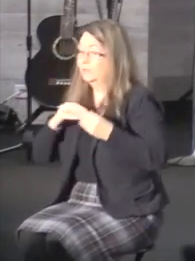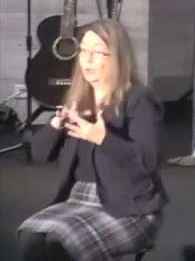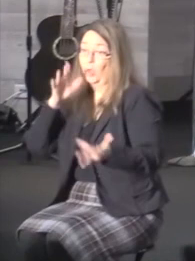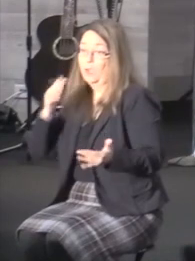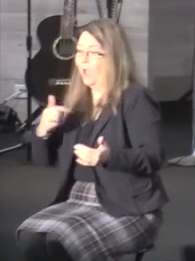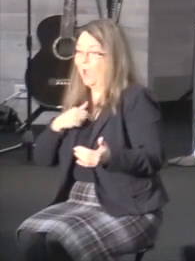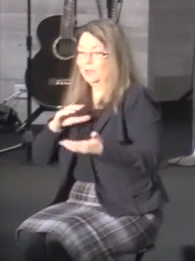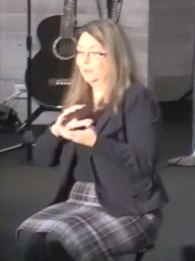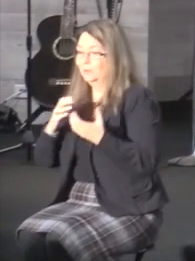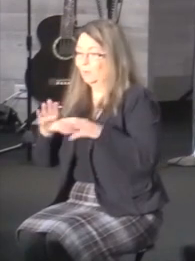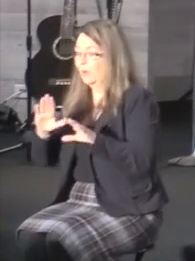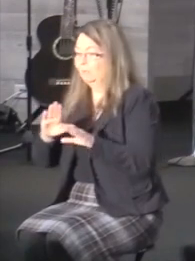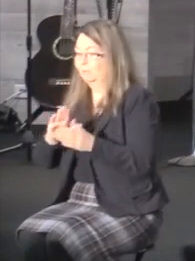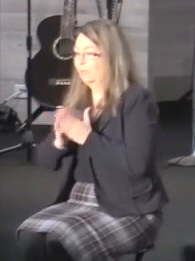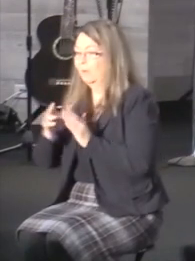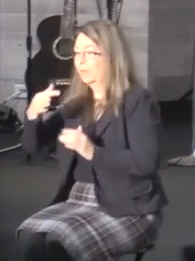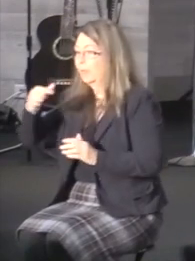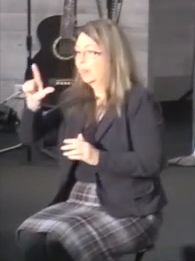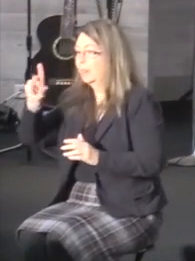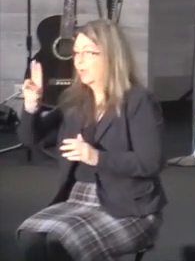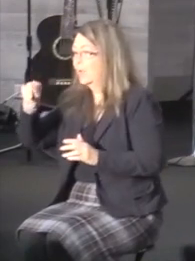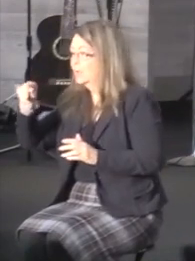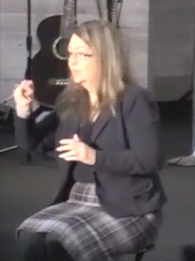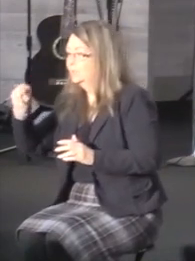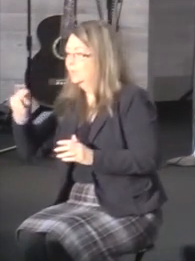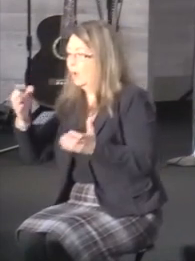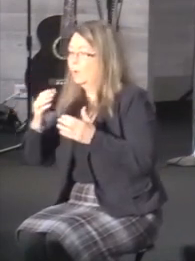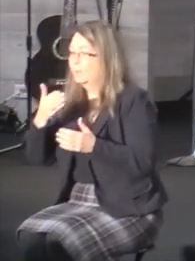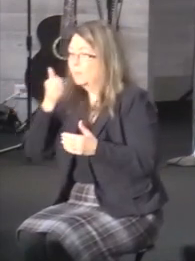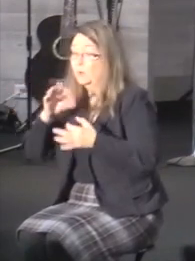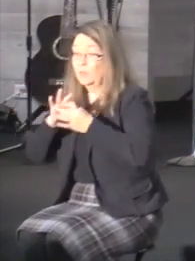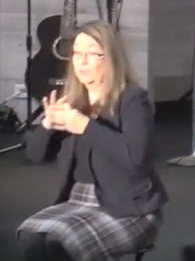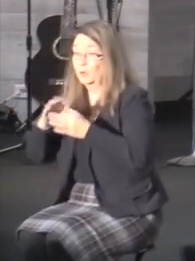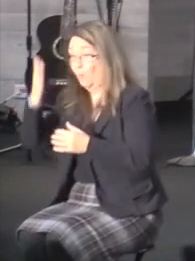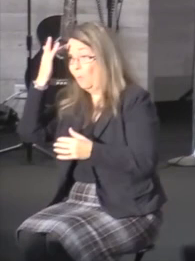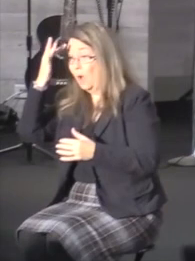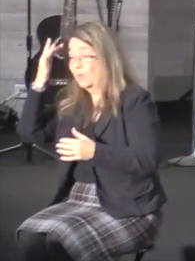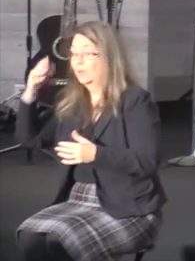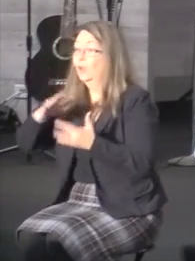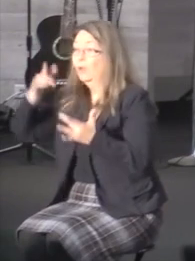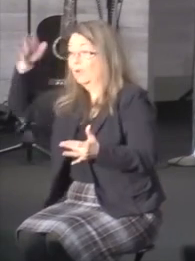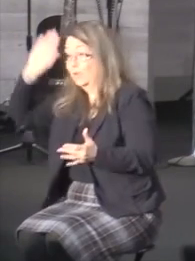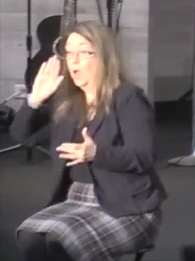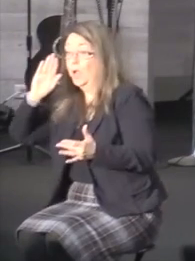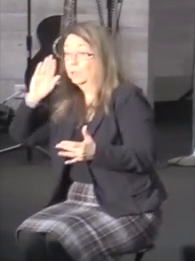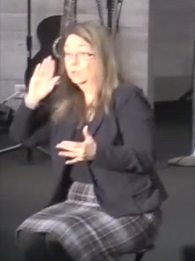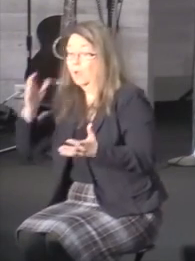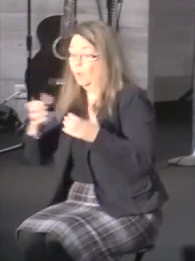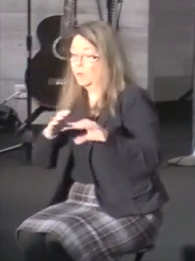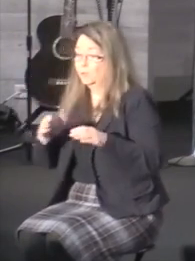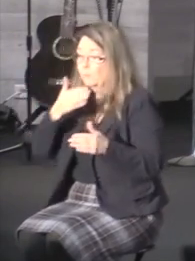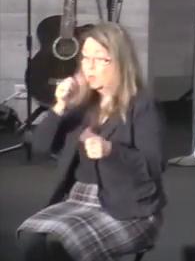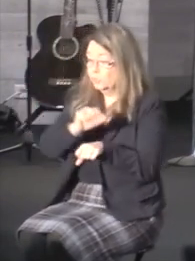glutton. Here's why I want to get better at my relationships around me is because I want God to be glorified. Here's why I want to do